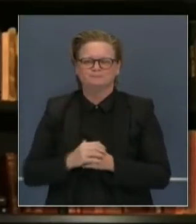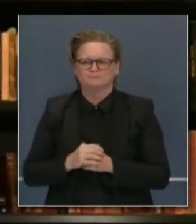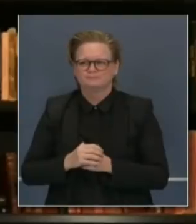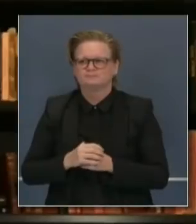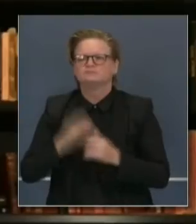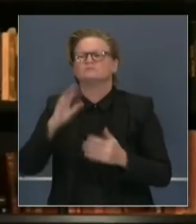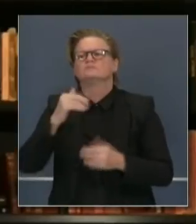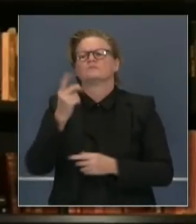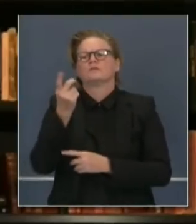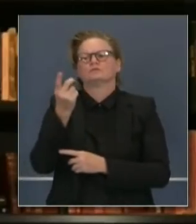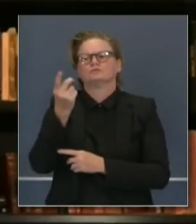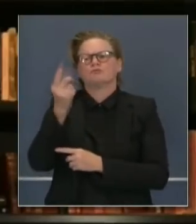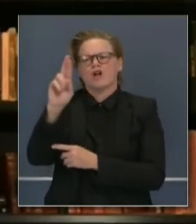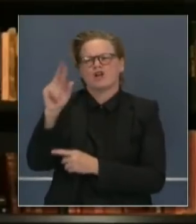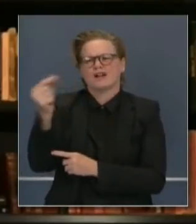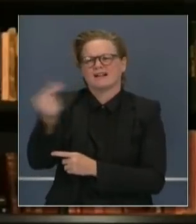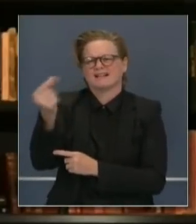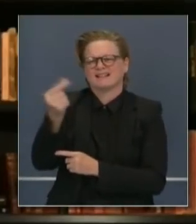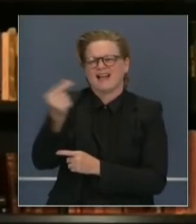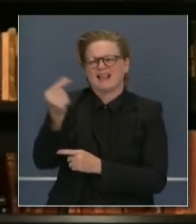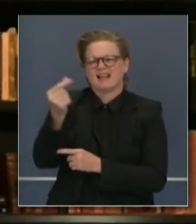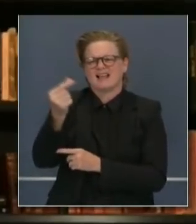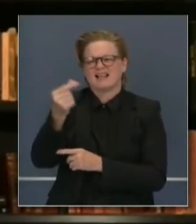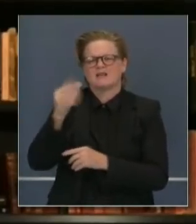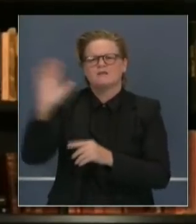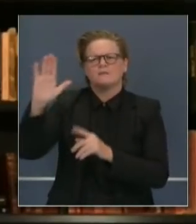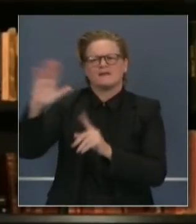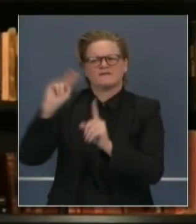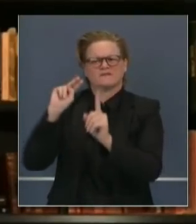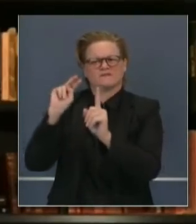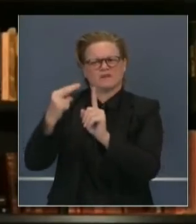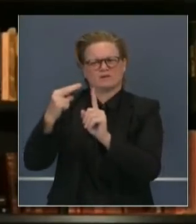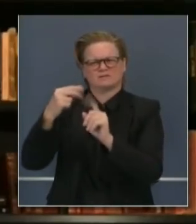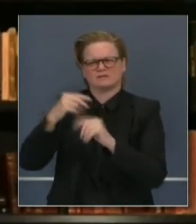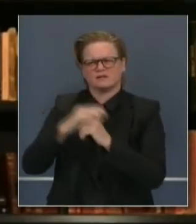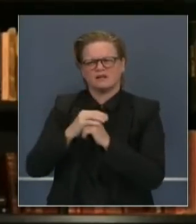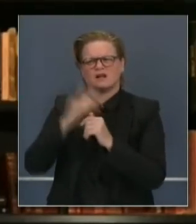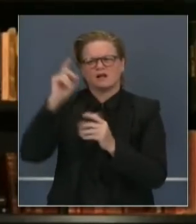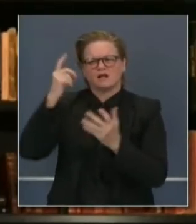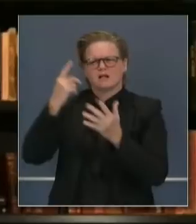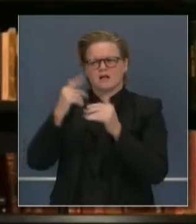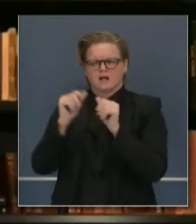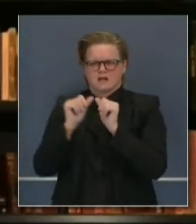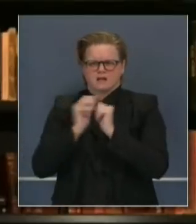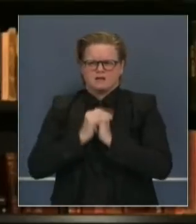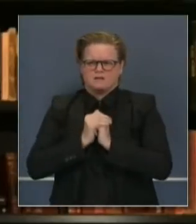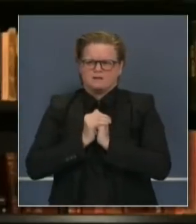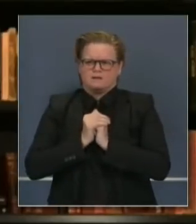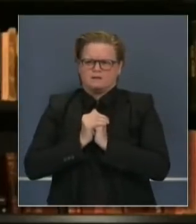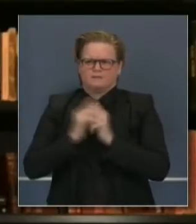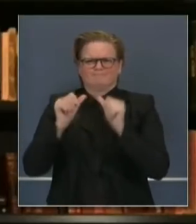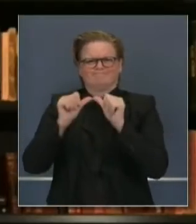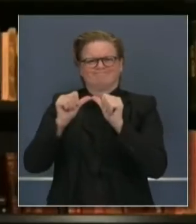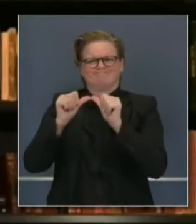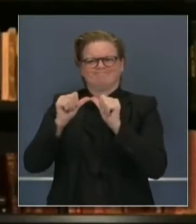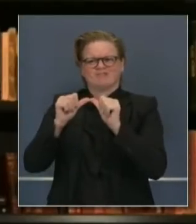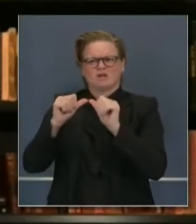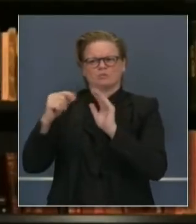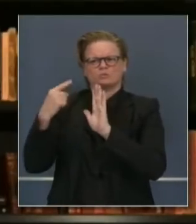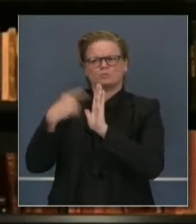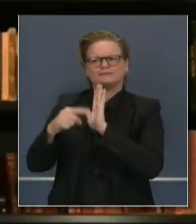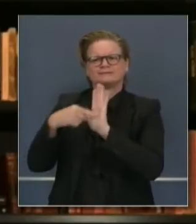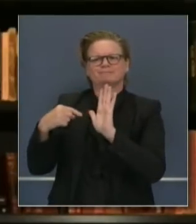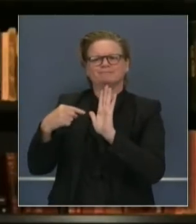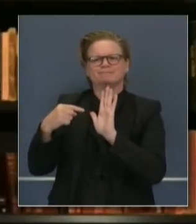as well, but first, from your perspective, there is a continuing criticism, I'm sure you're aware of, that people don't seem to